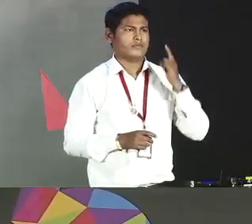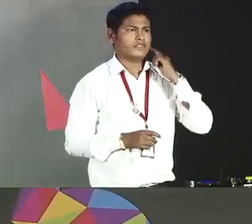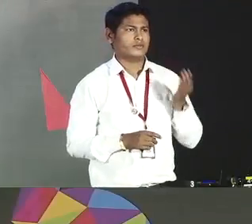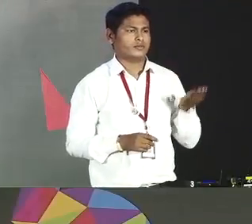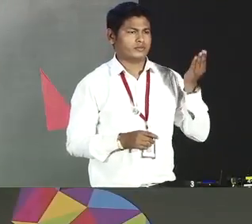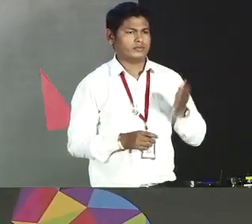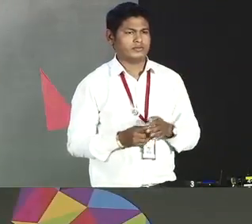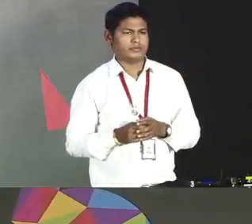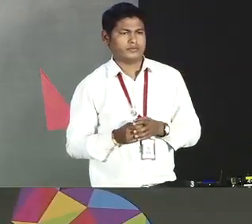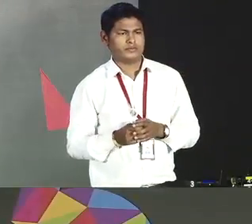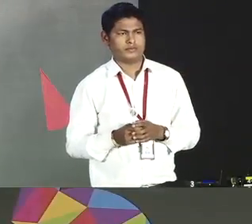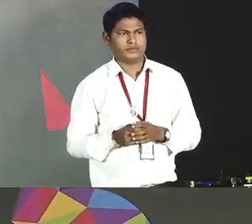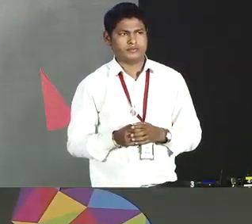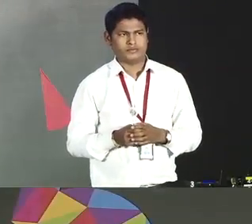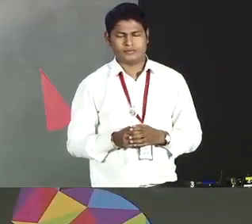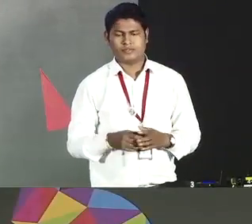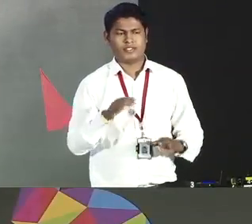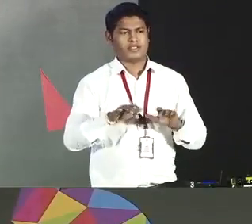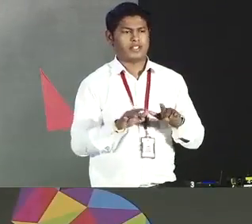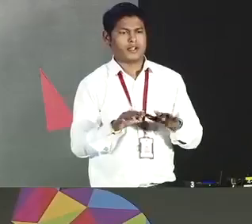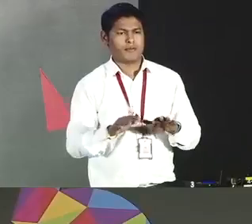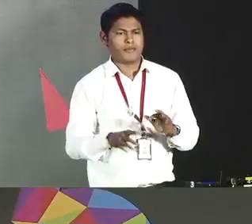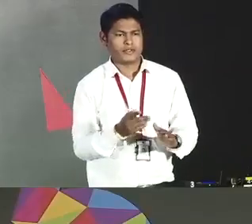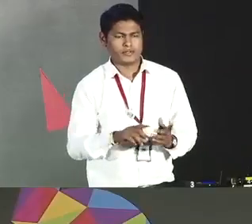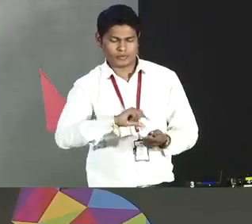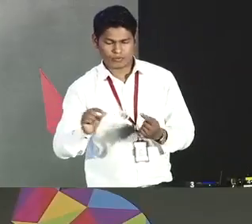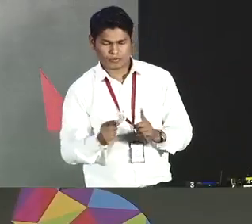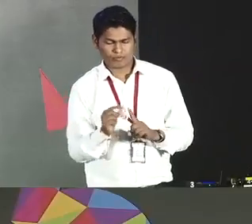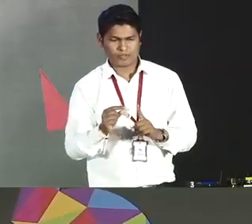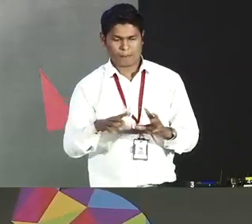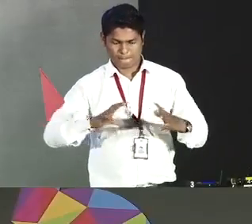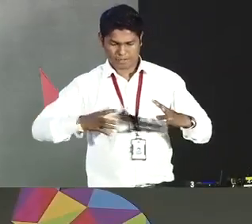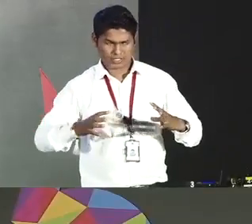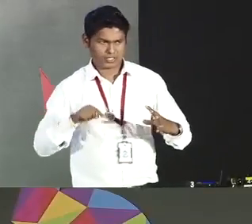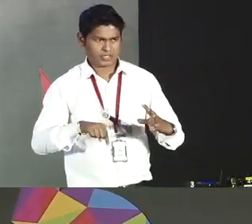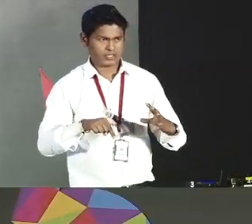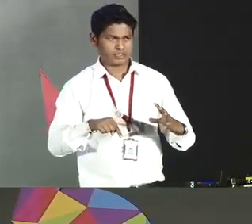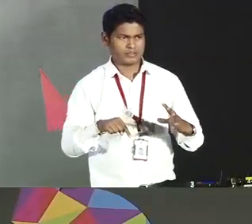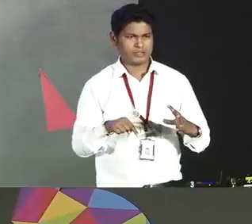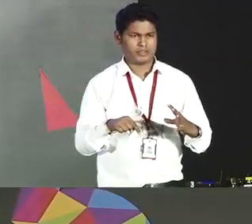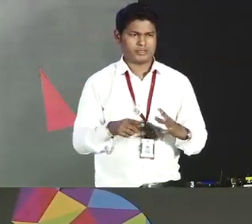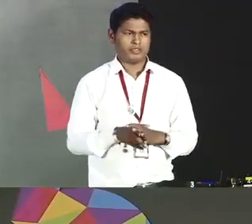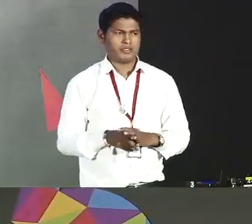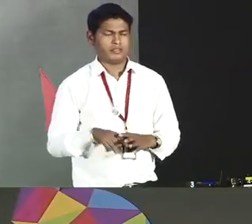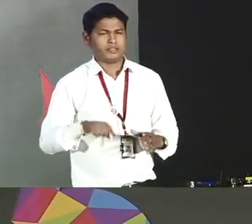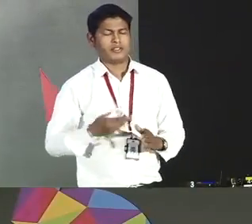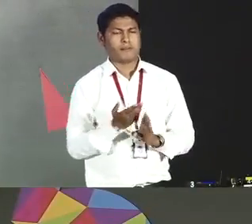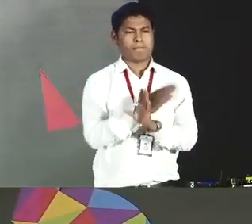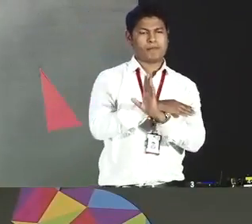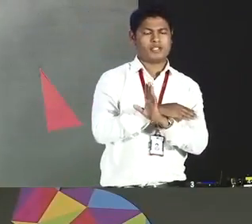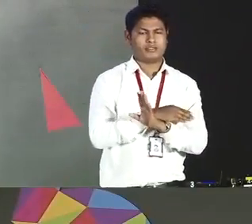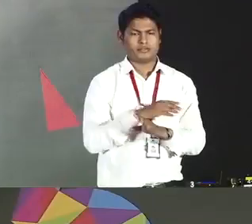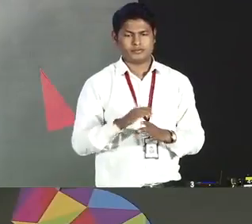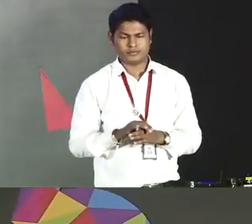never could have done with the computing power in a phone before. Machine learning is what is behind self-driving cars,